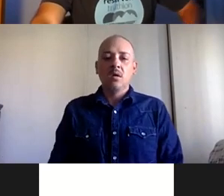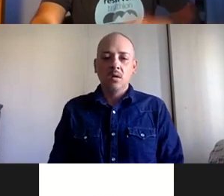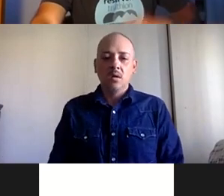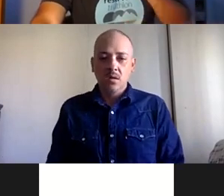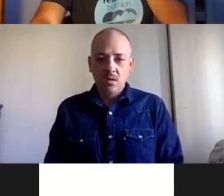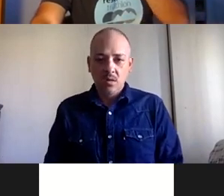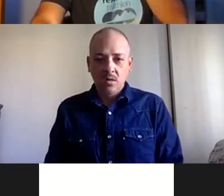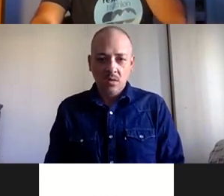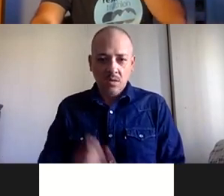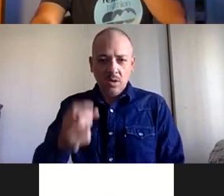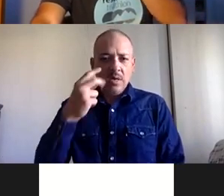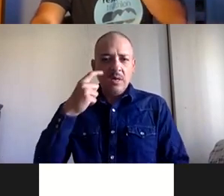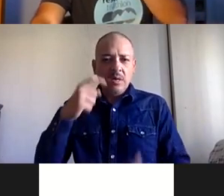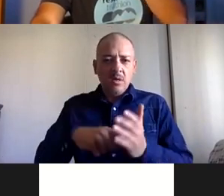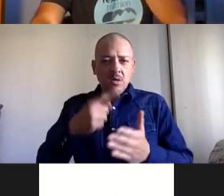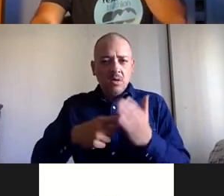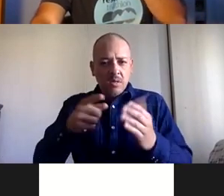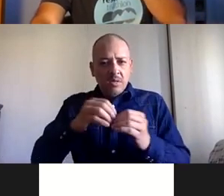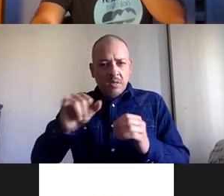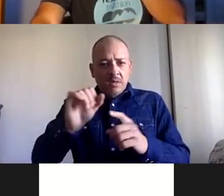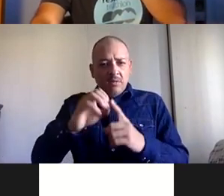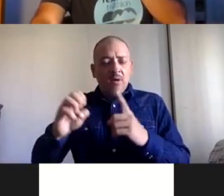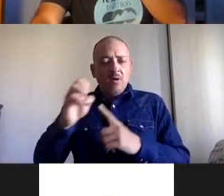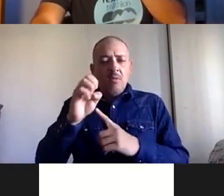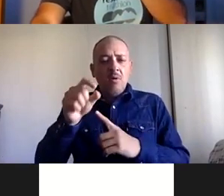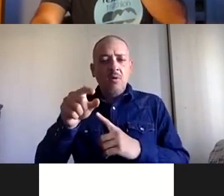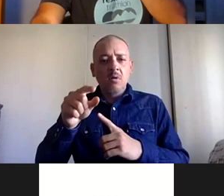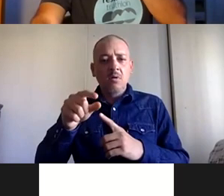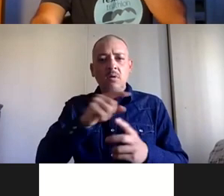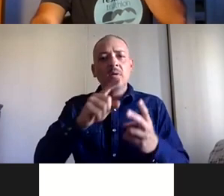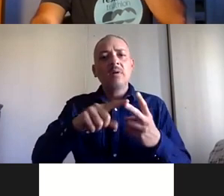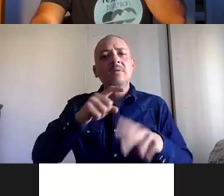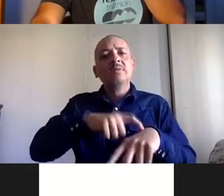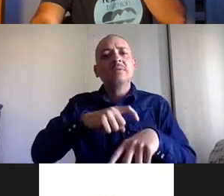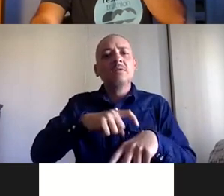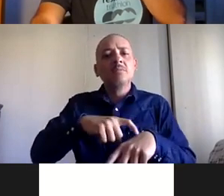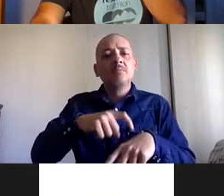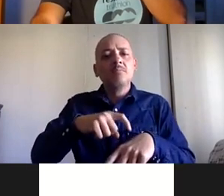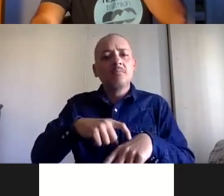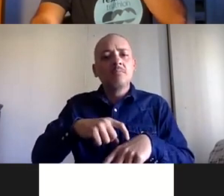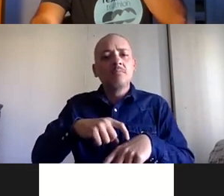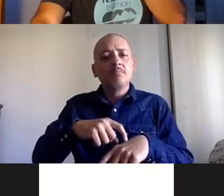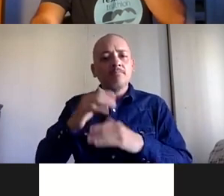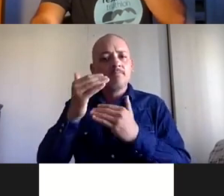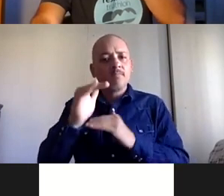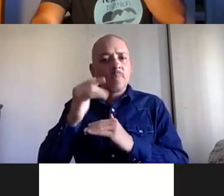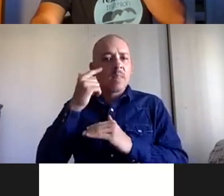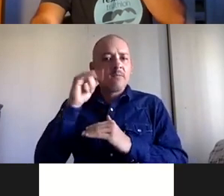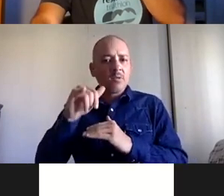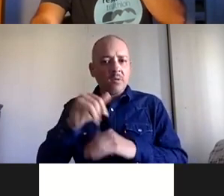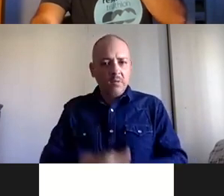and in this specific environment and in this specific time frame for this